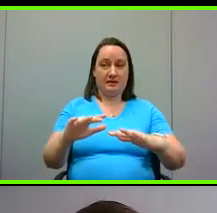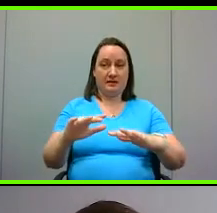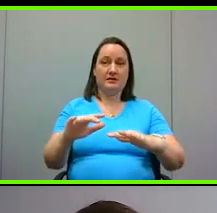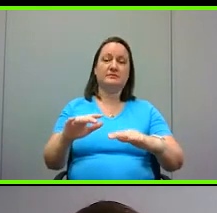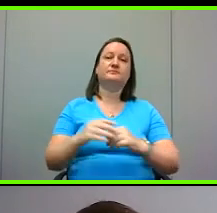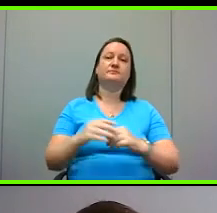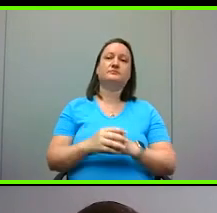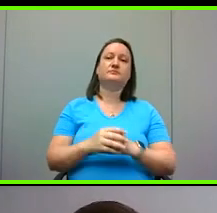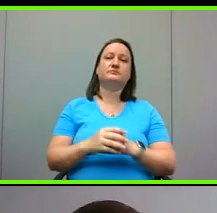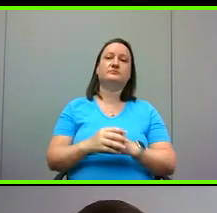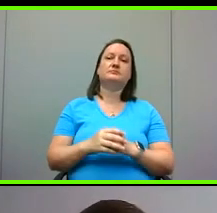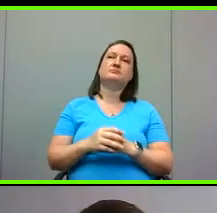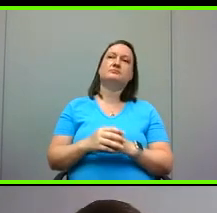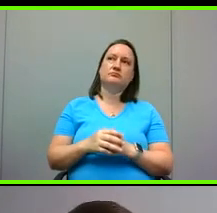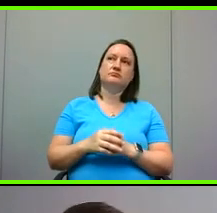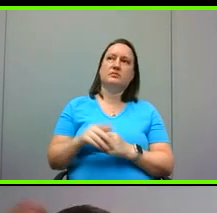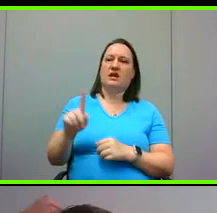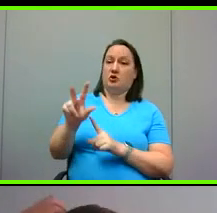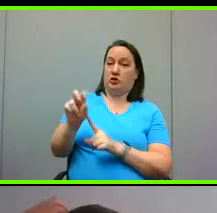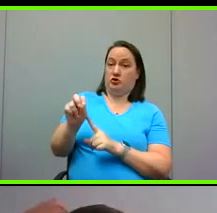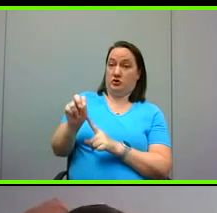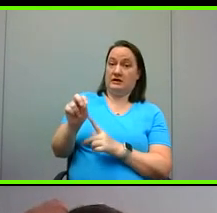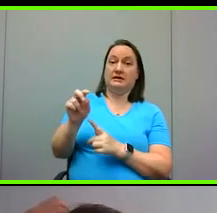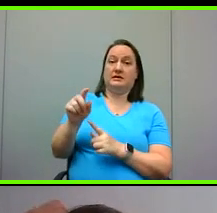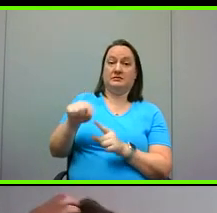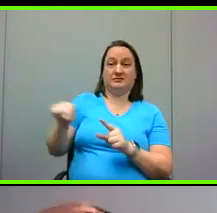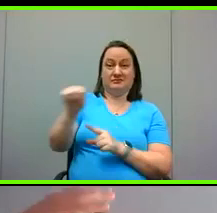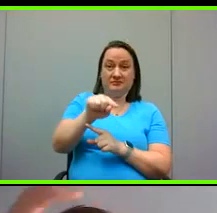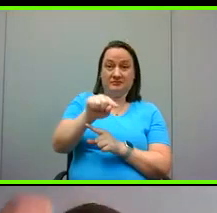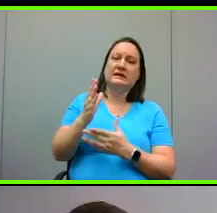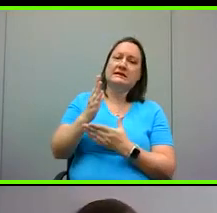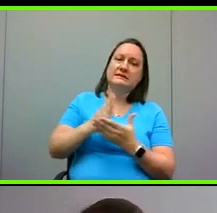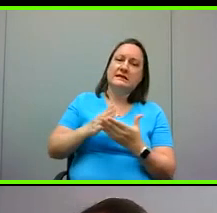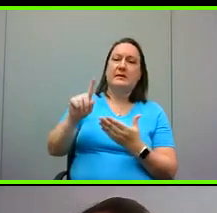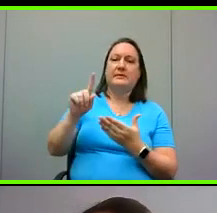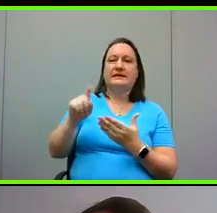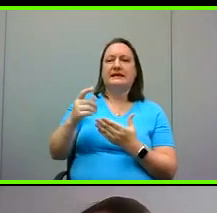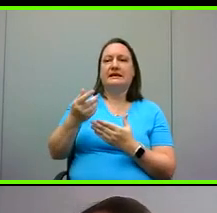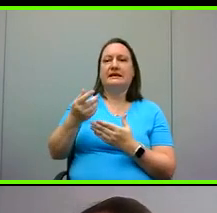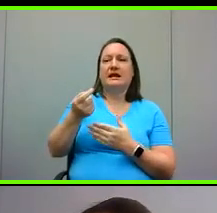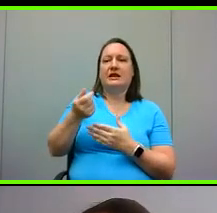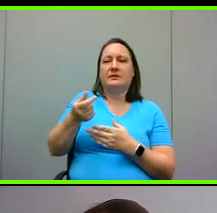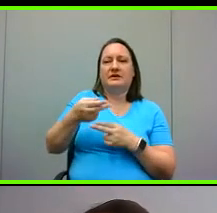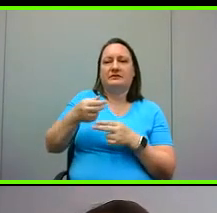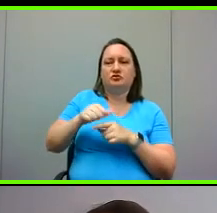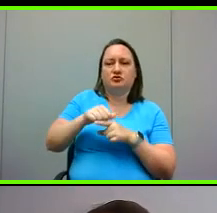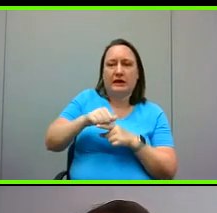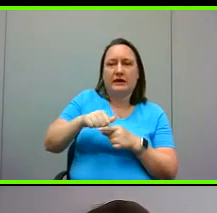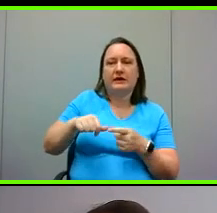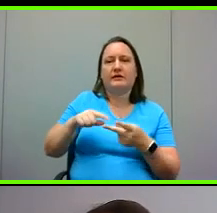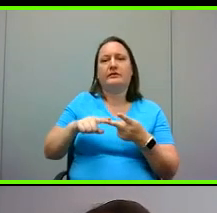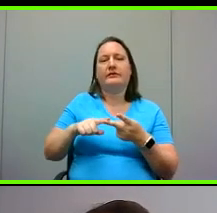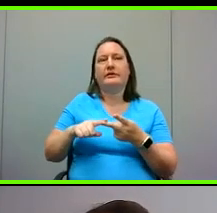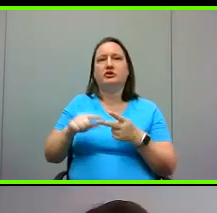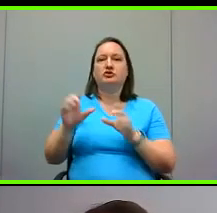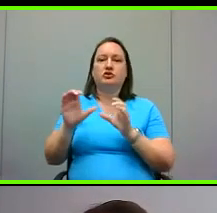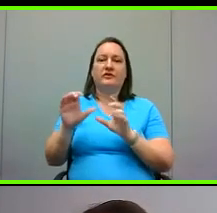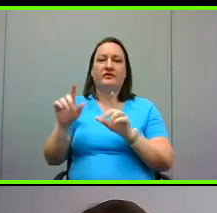some training for 2 or 3 weeks and take tests for certification purposes. Our CNAs or